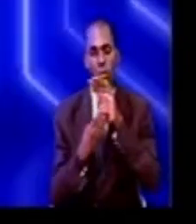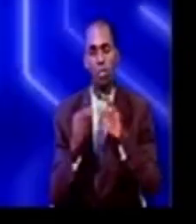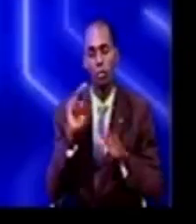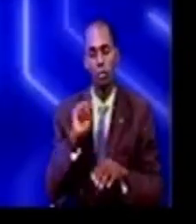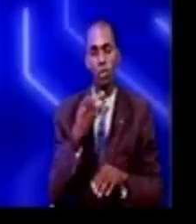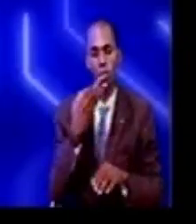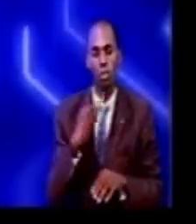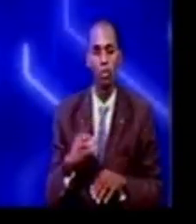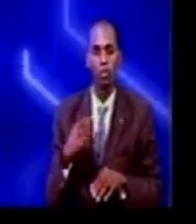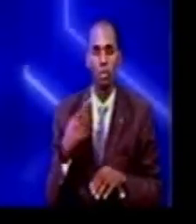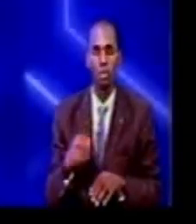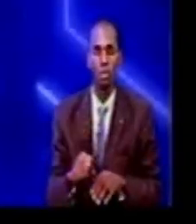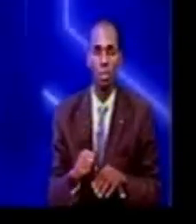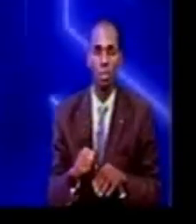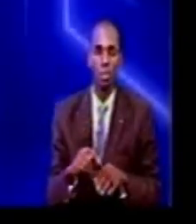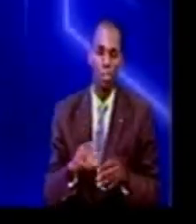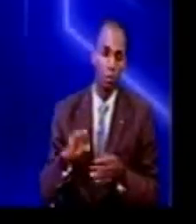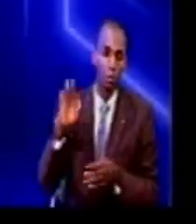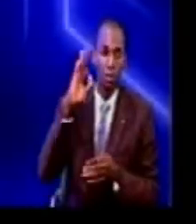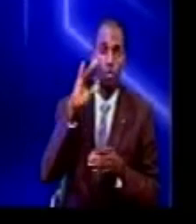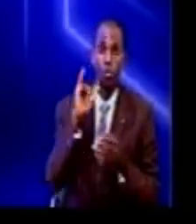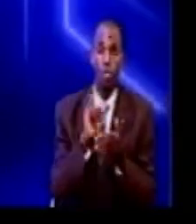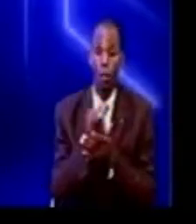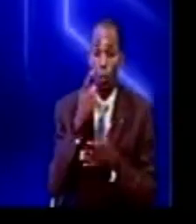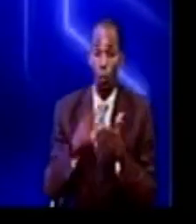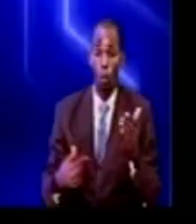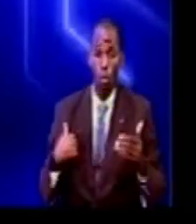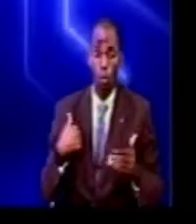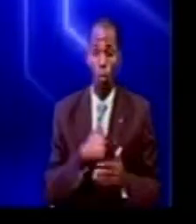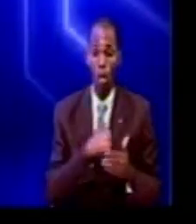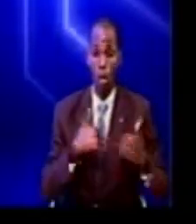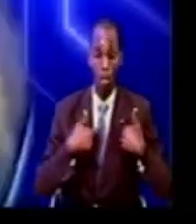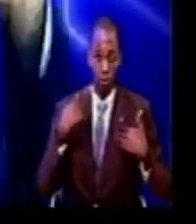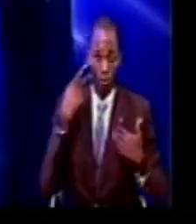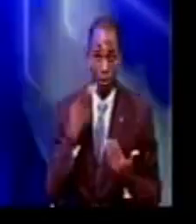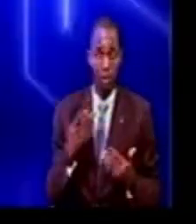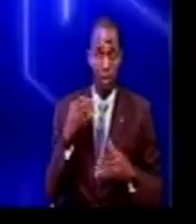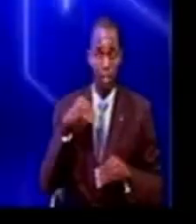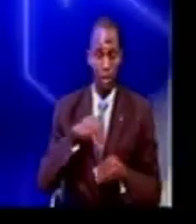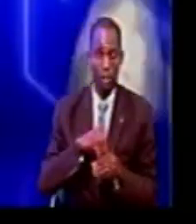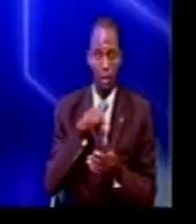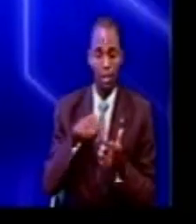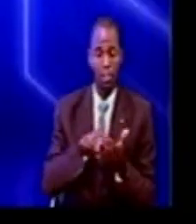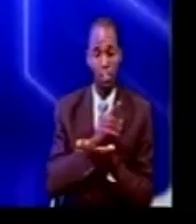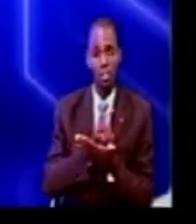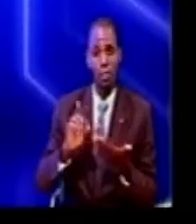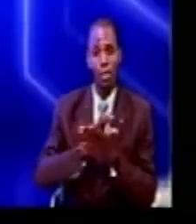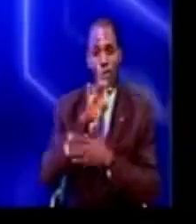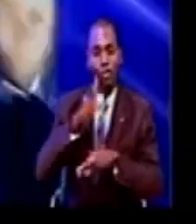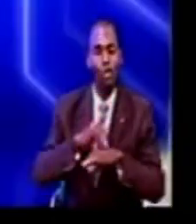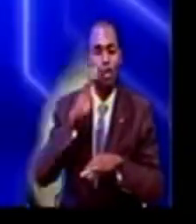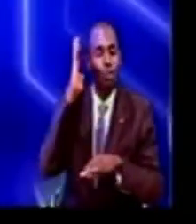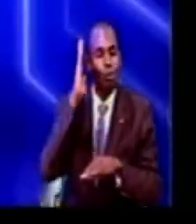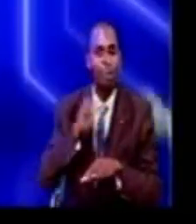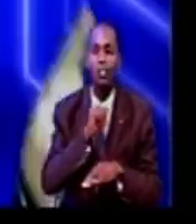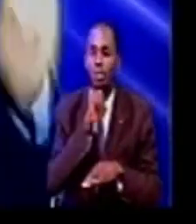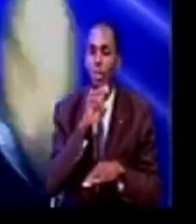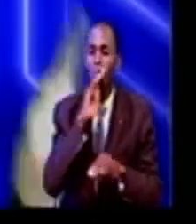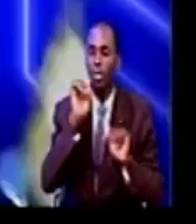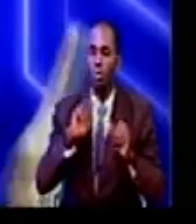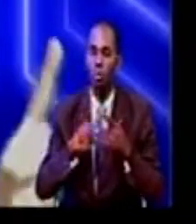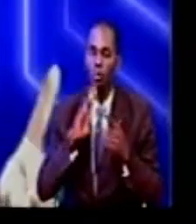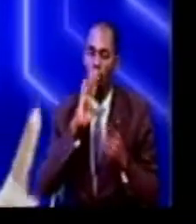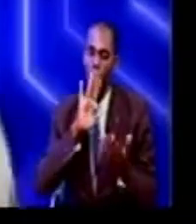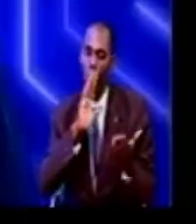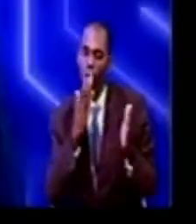greater manifestation of the gifts of the Spirit, so that what we have seen in this particular